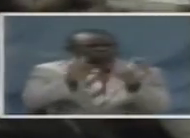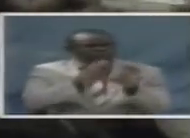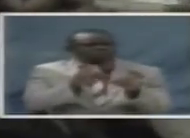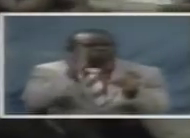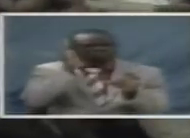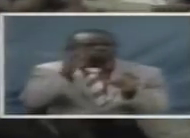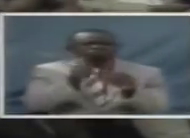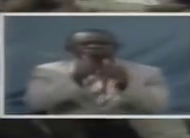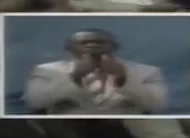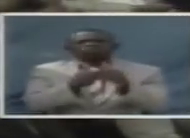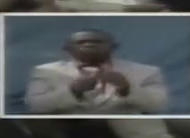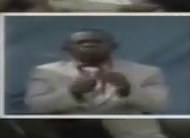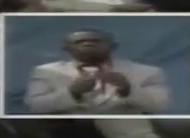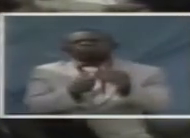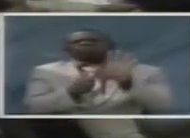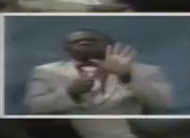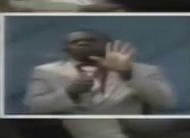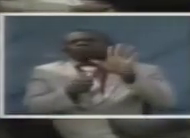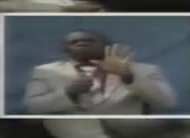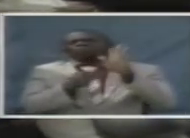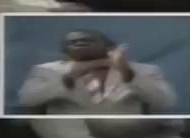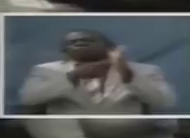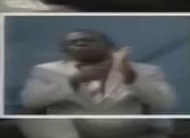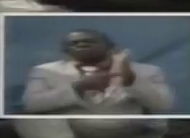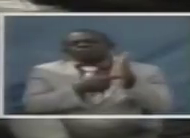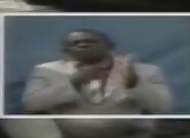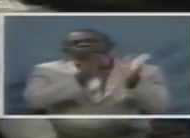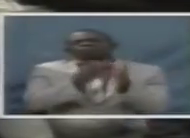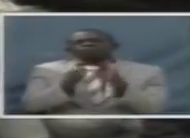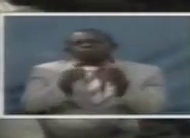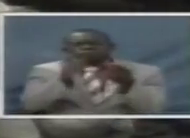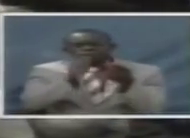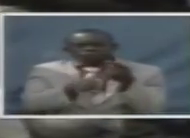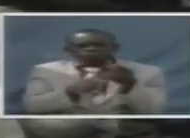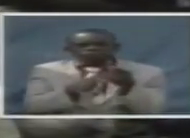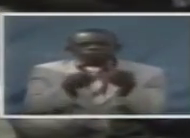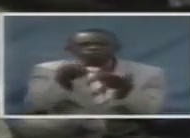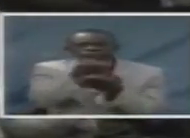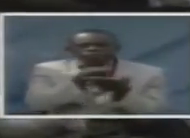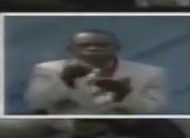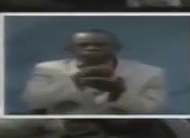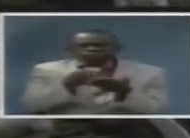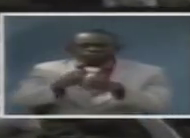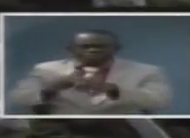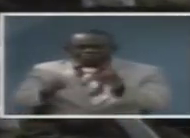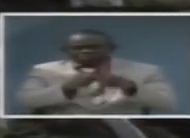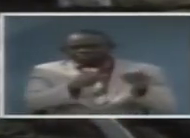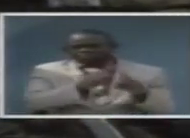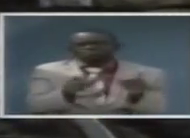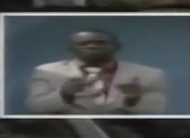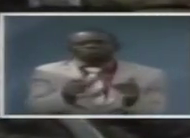following 5 pillars of the plan. Pillar number 1, economic diversification and